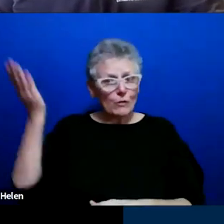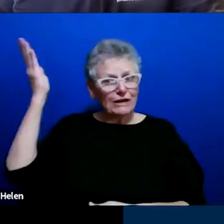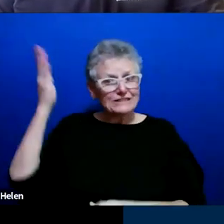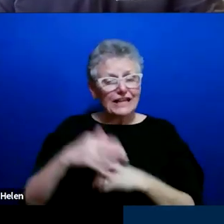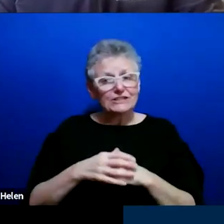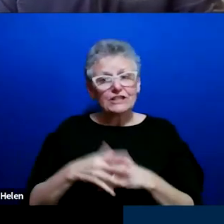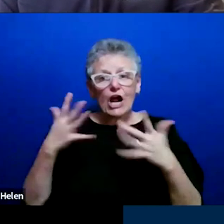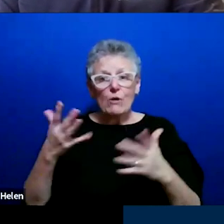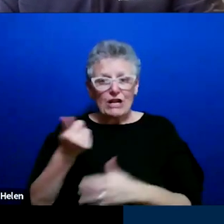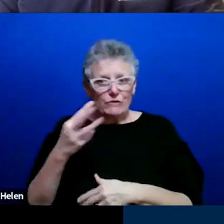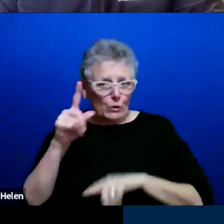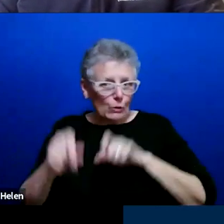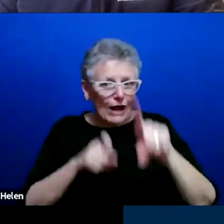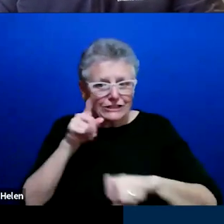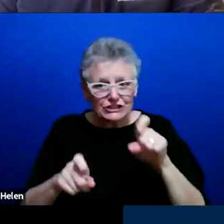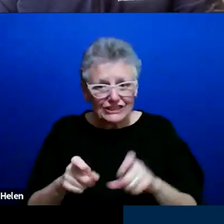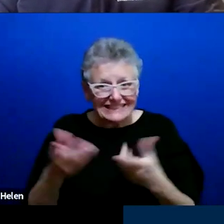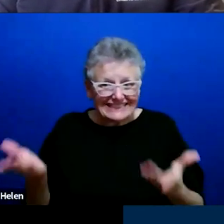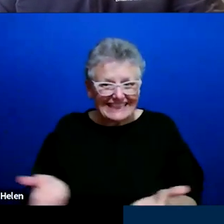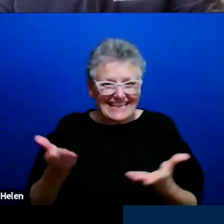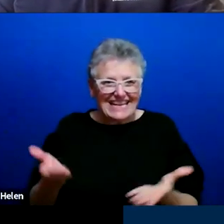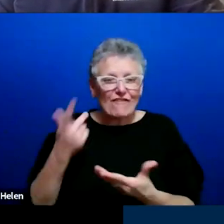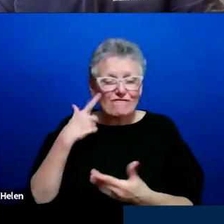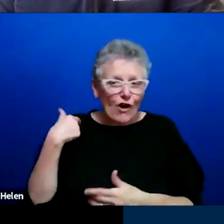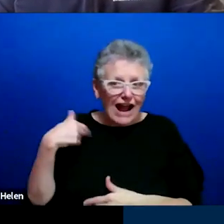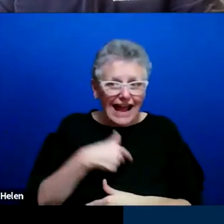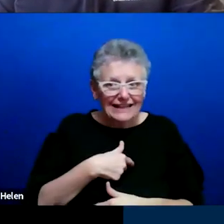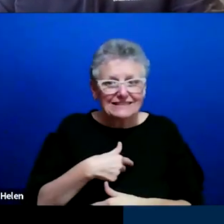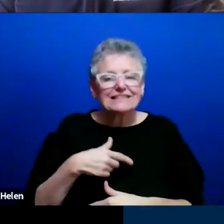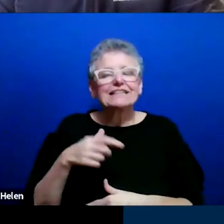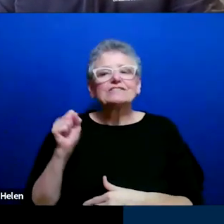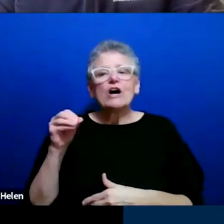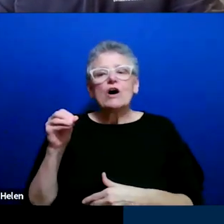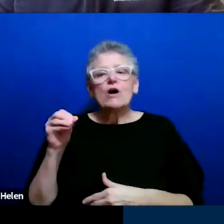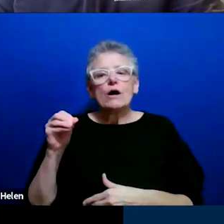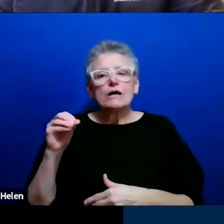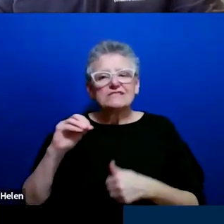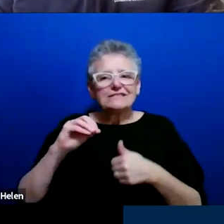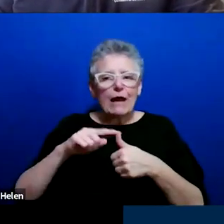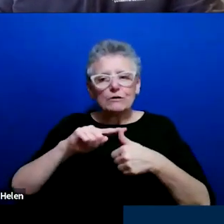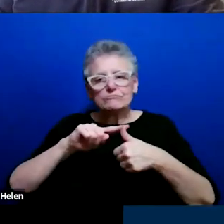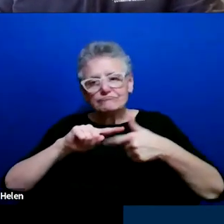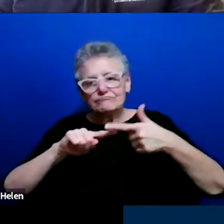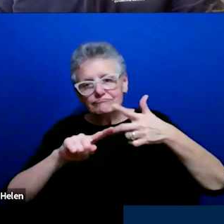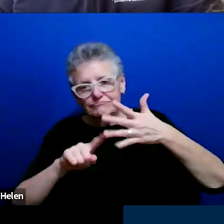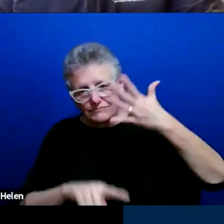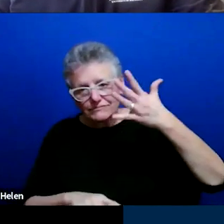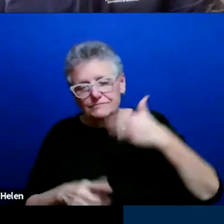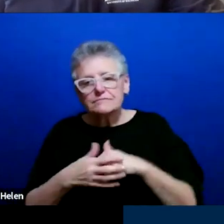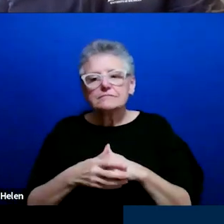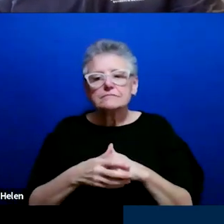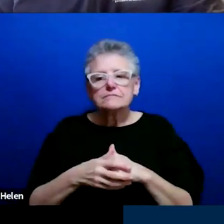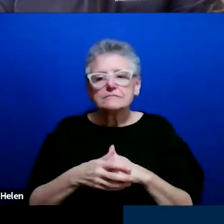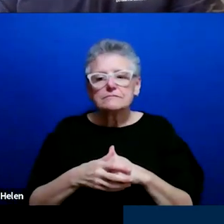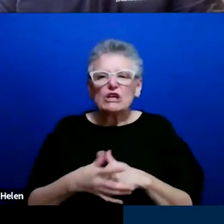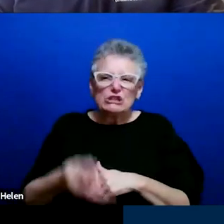There's already a couple questions here. So why don't we go through in order? And I think, yeah, why don't we